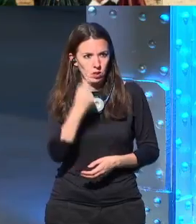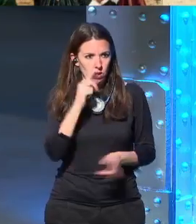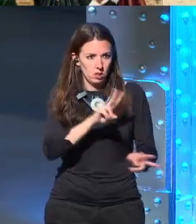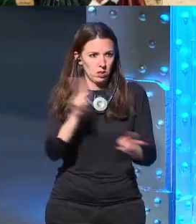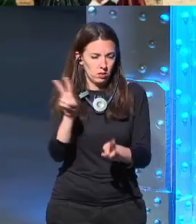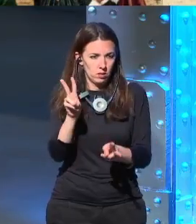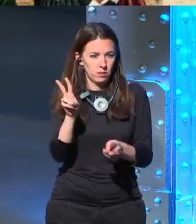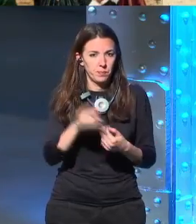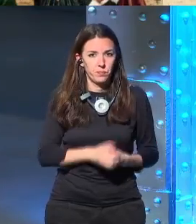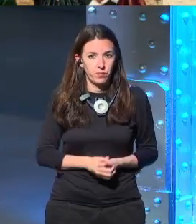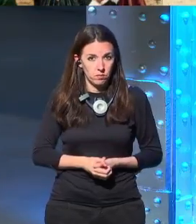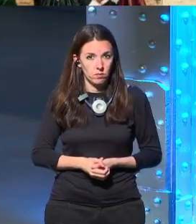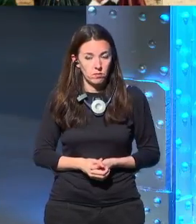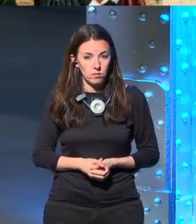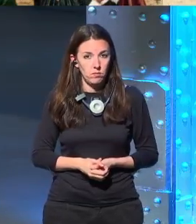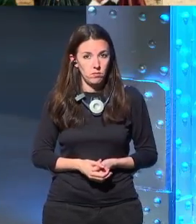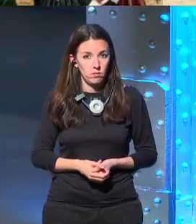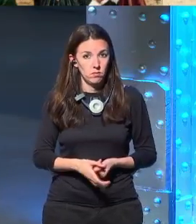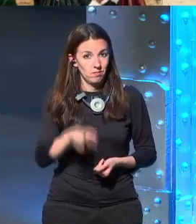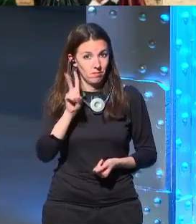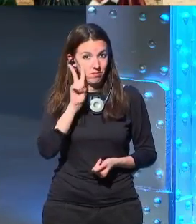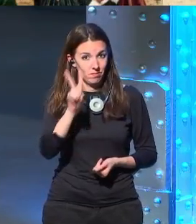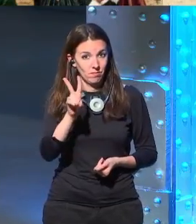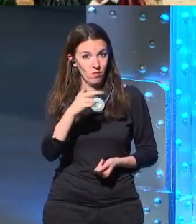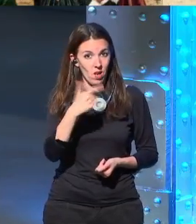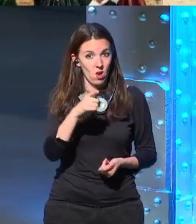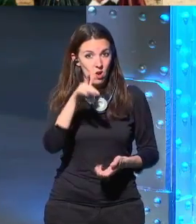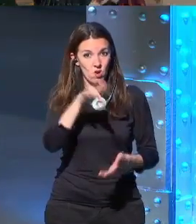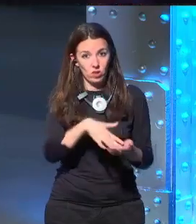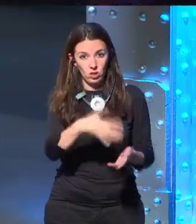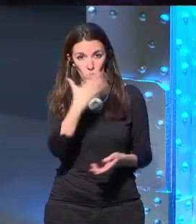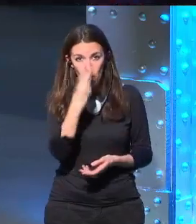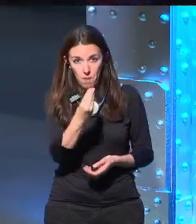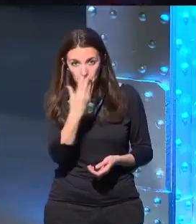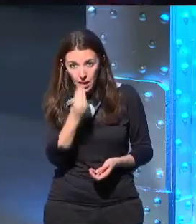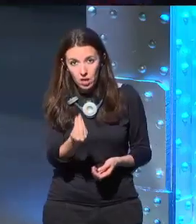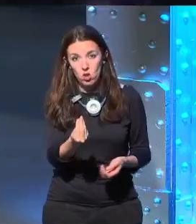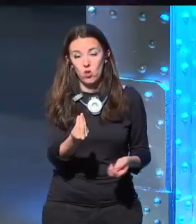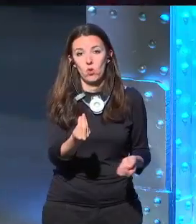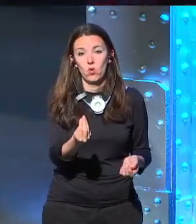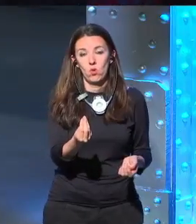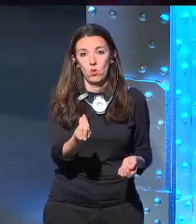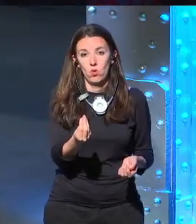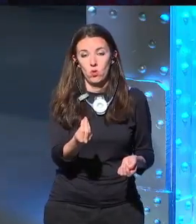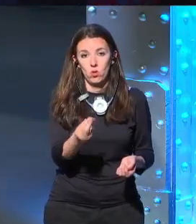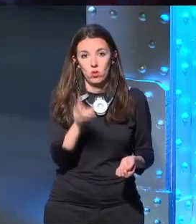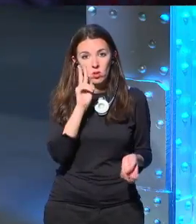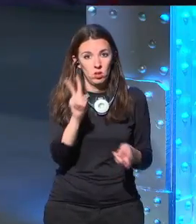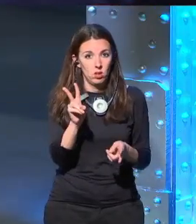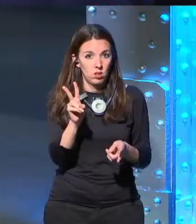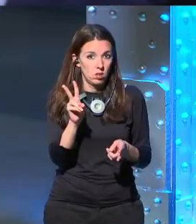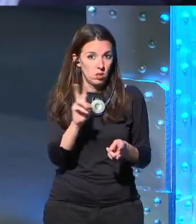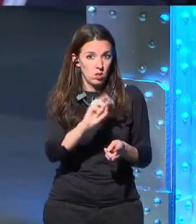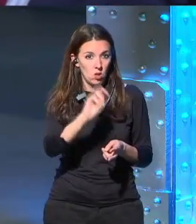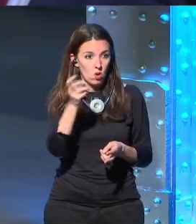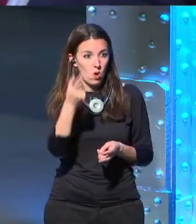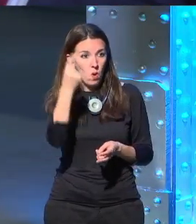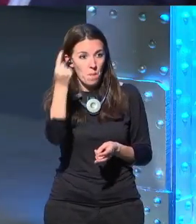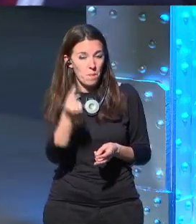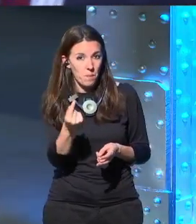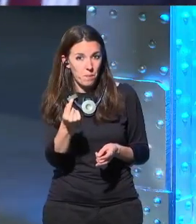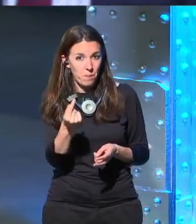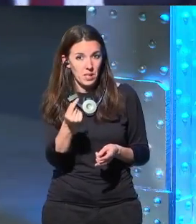Verrocchio's thing, but Leonardo gets to do the dog and the twisting Tobias. We see a lifelike to it that the other painters at the time